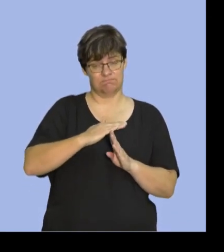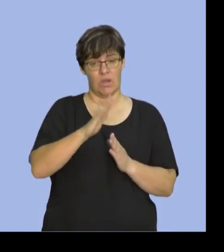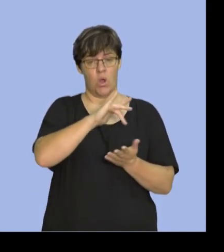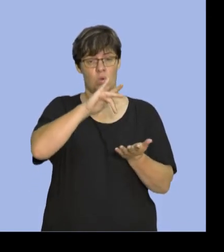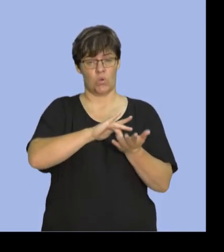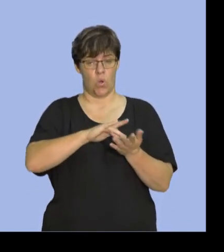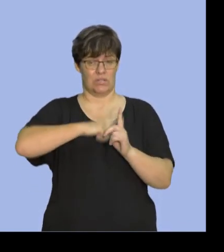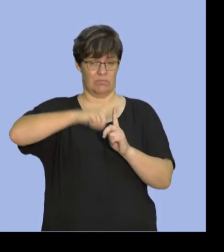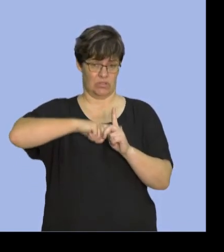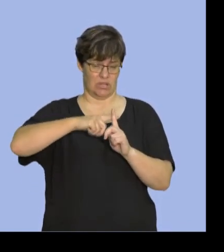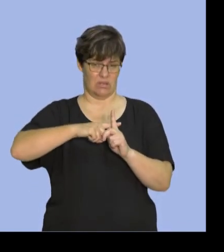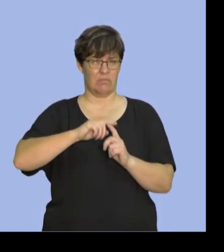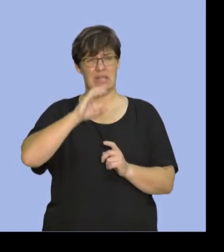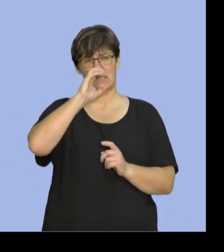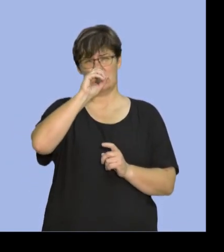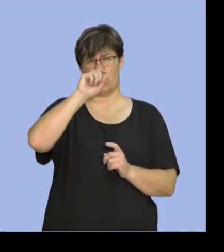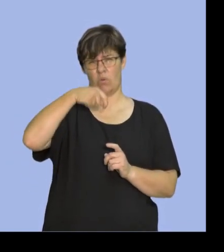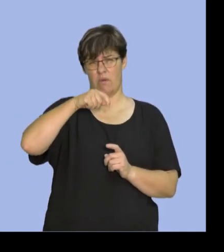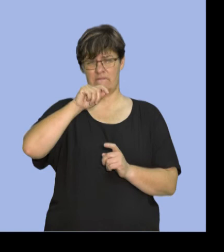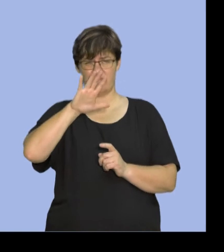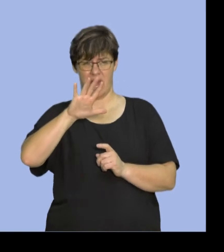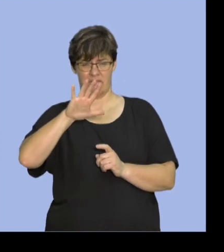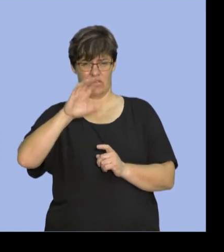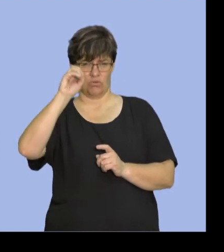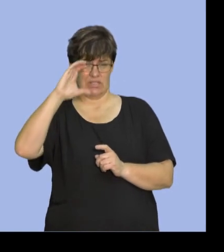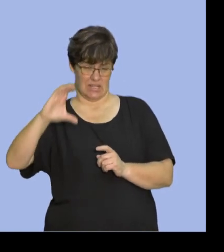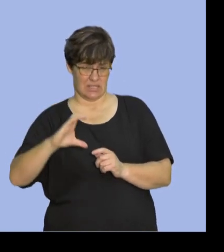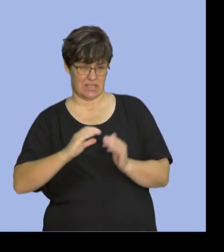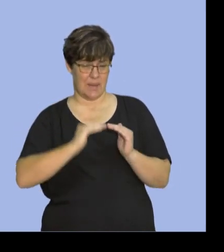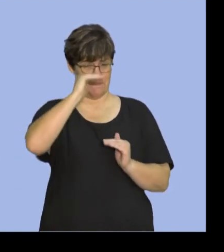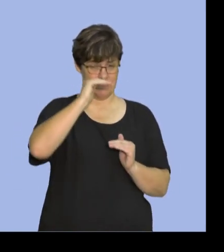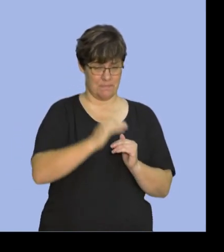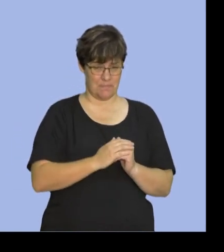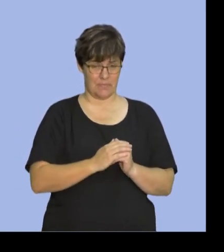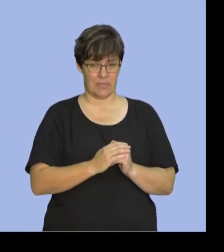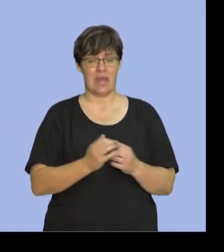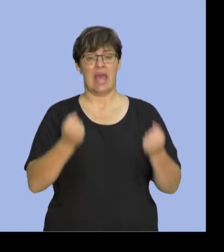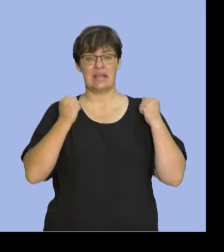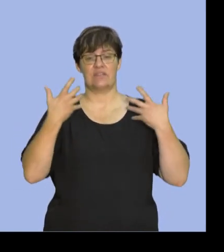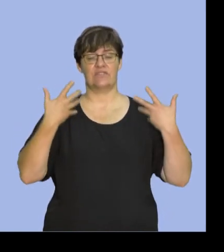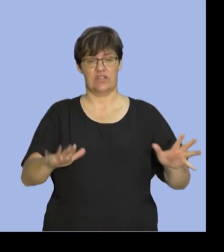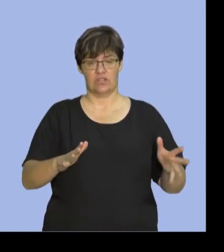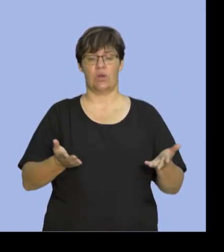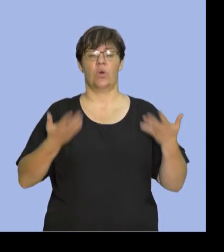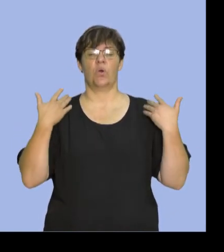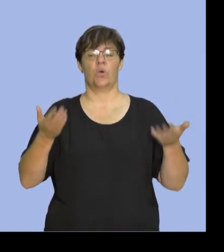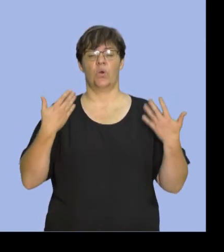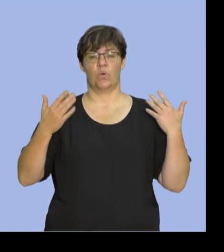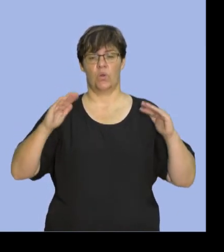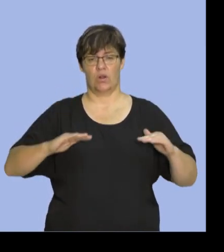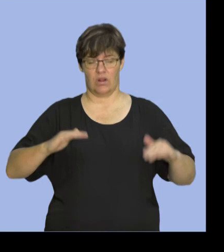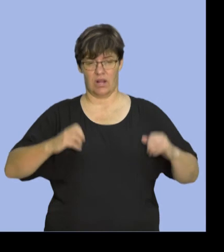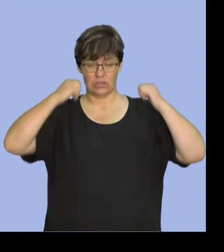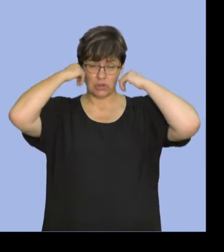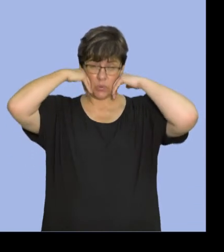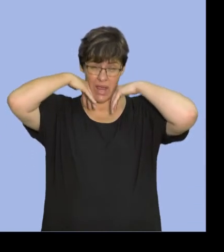about 0.5 degrees Celsius. However, after the end of the exercise, the body cools down, there is sweating that occurs,